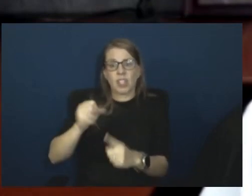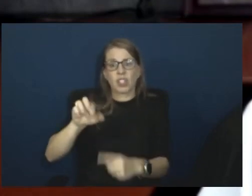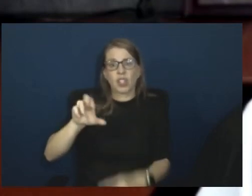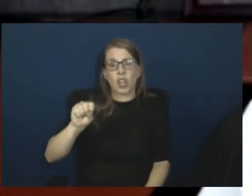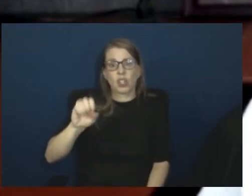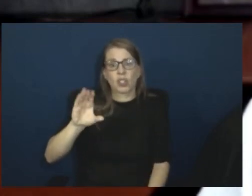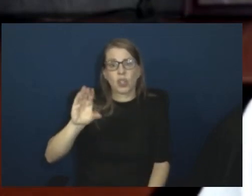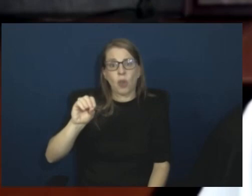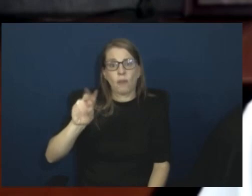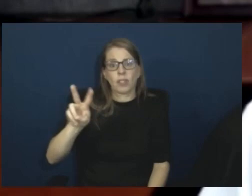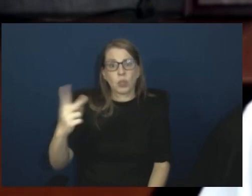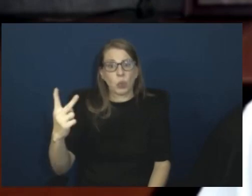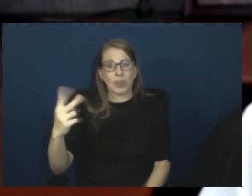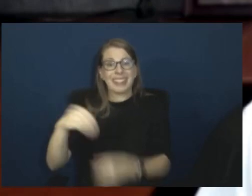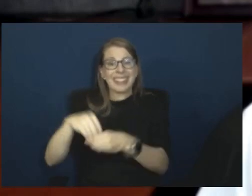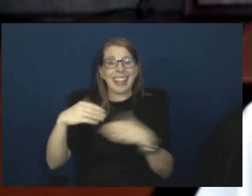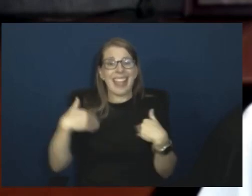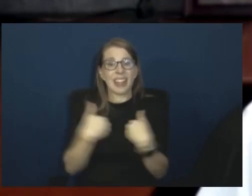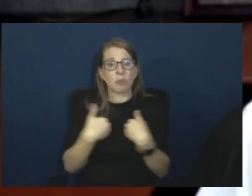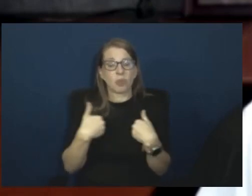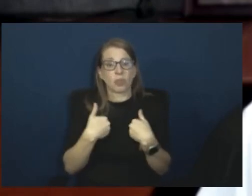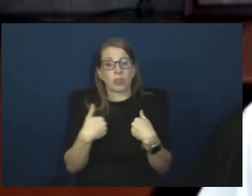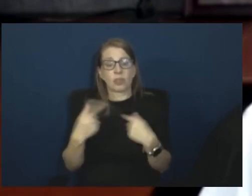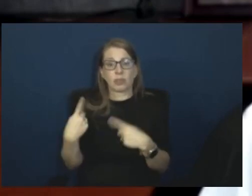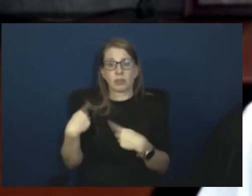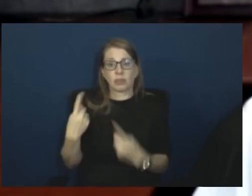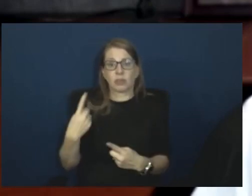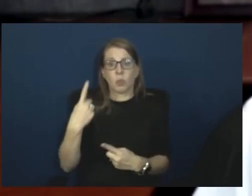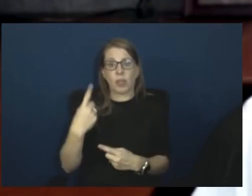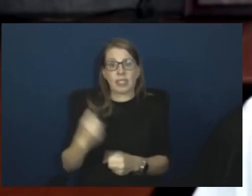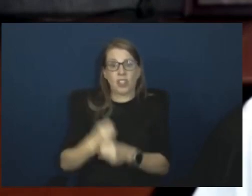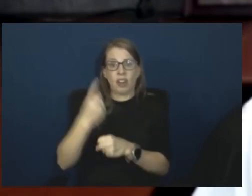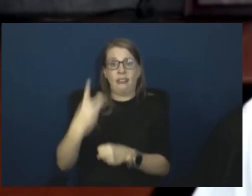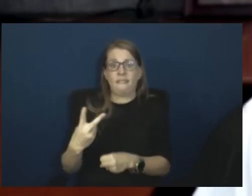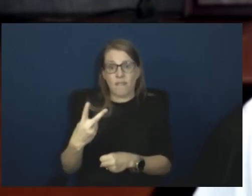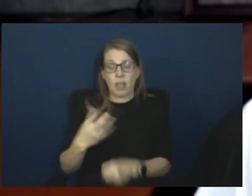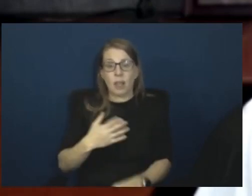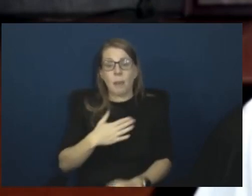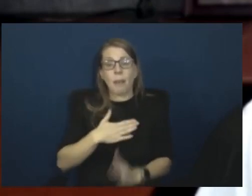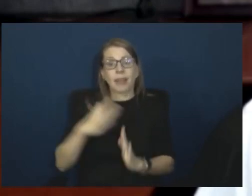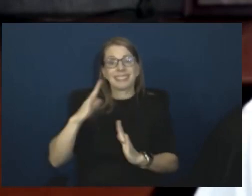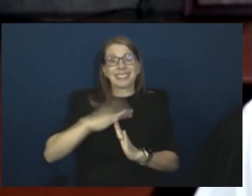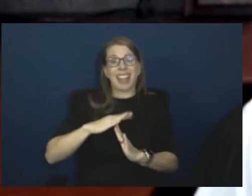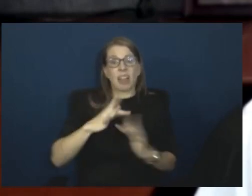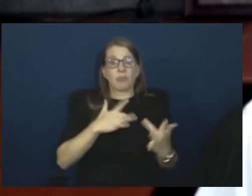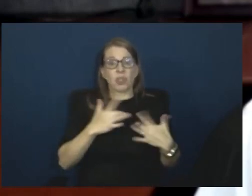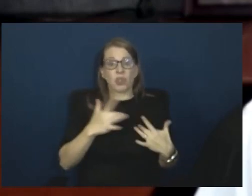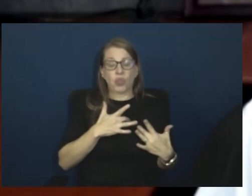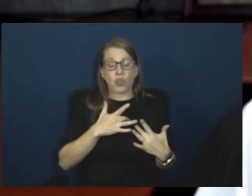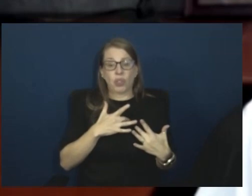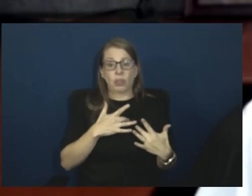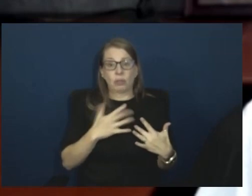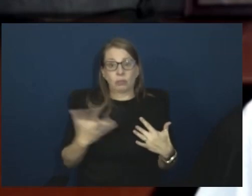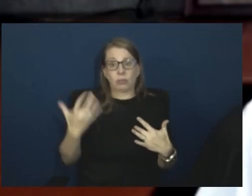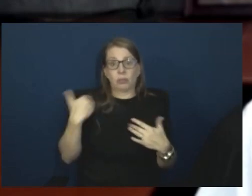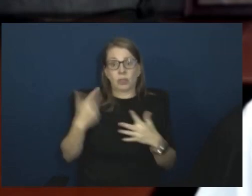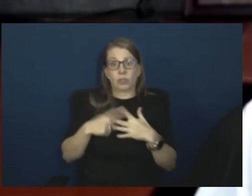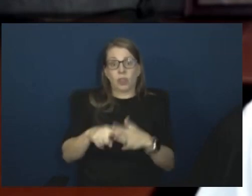I'm saying that for the last 1.5 years. And my biggest concern in the beginning were